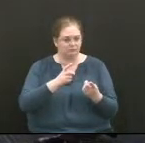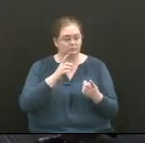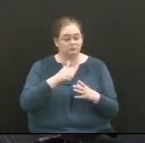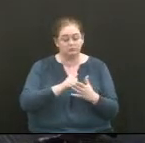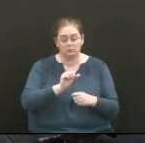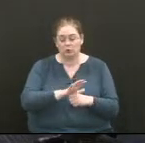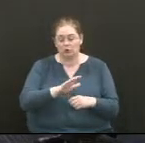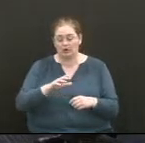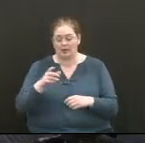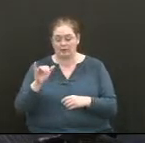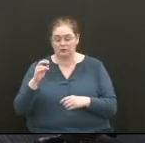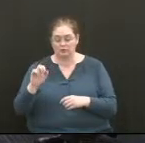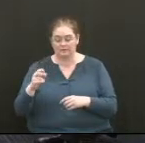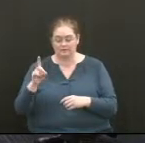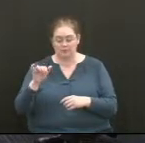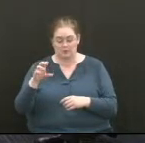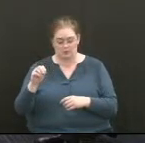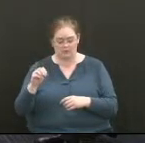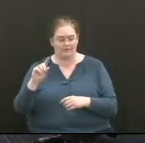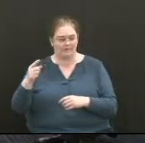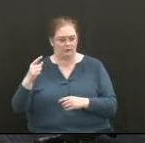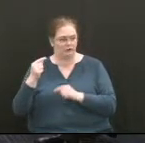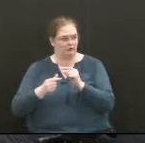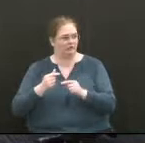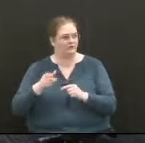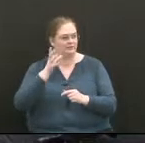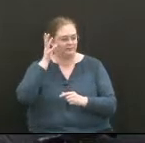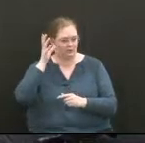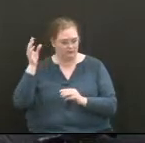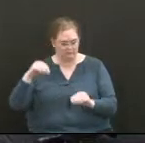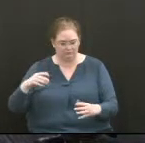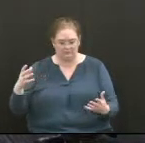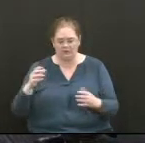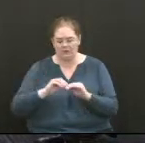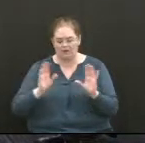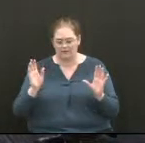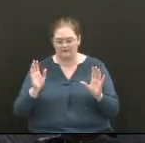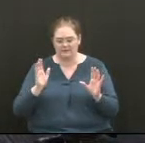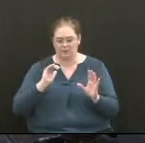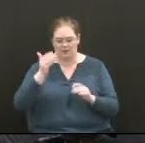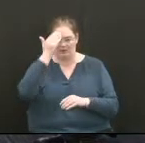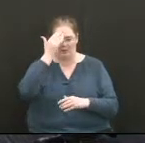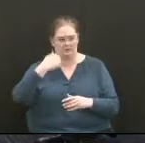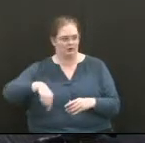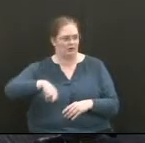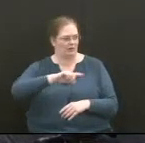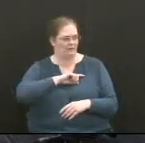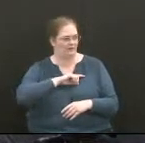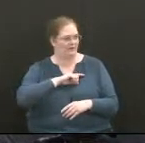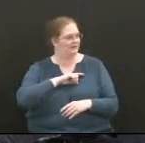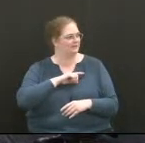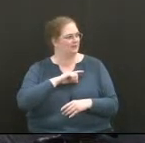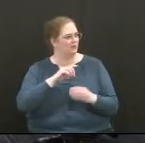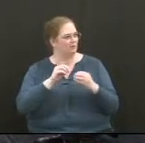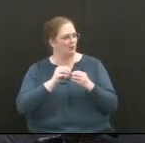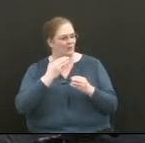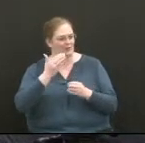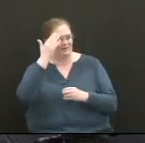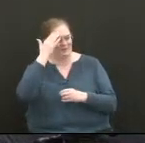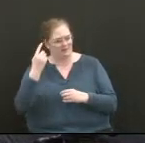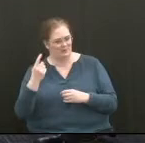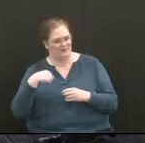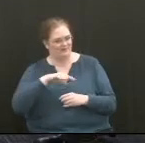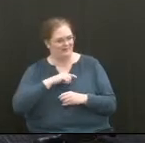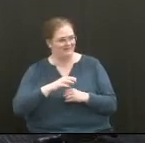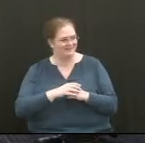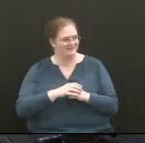American, his parents having immigrated from Italy, and has obviously well-known to all of us, a little more known to one of us. But,